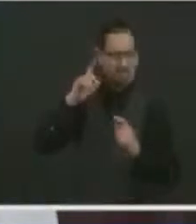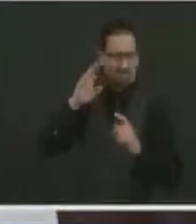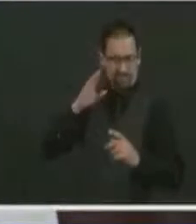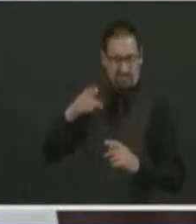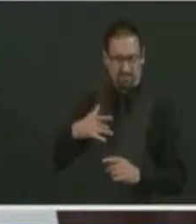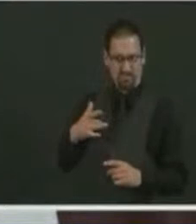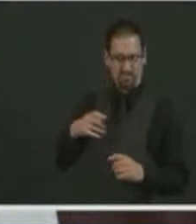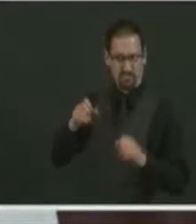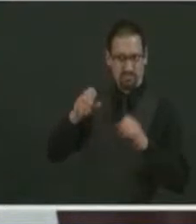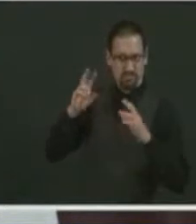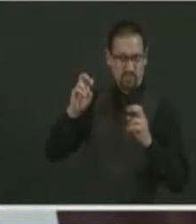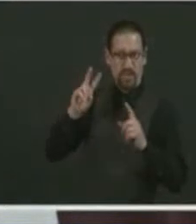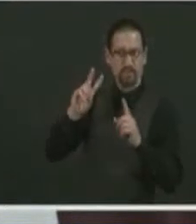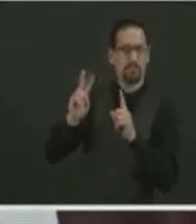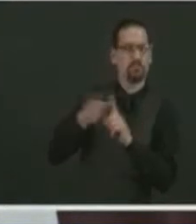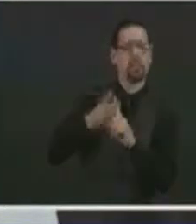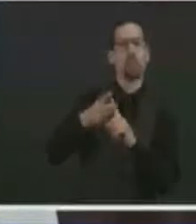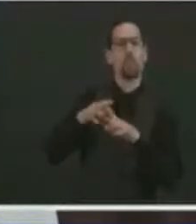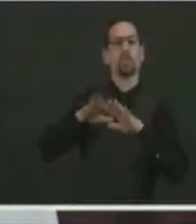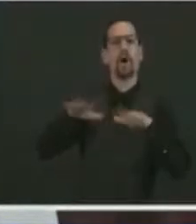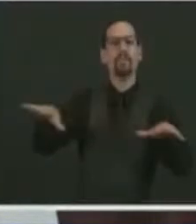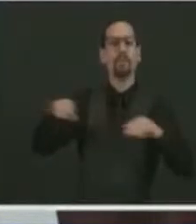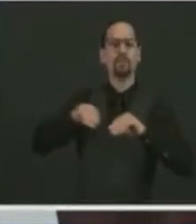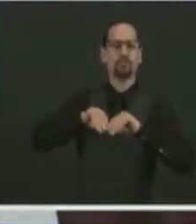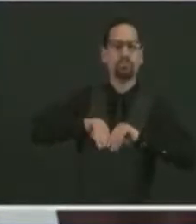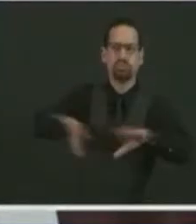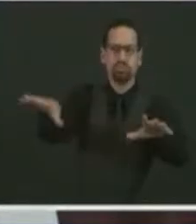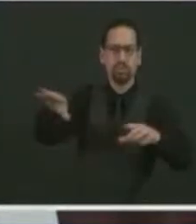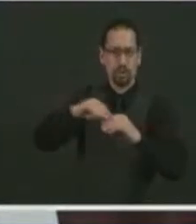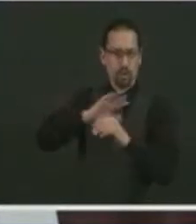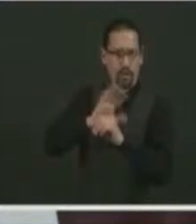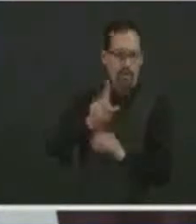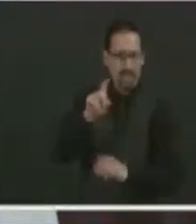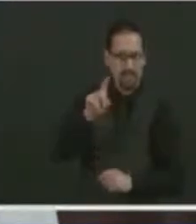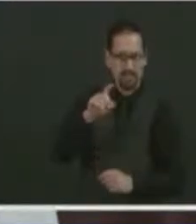Well, we are trying to avoid that. Let me say this. I don't